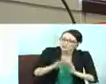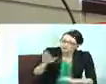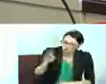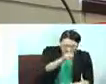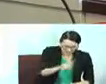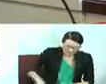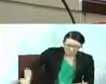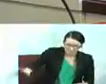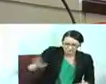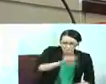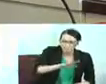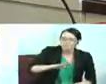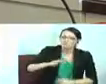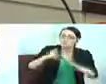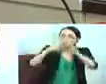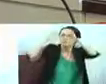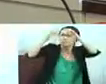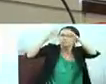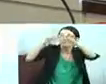kingdom down.